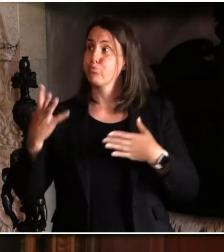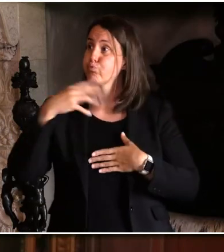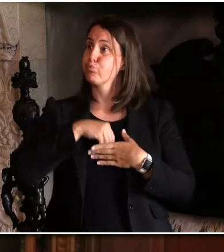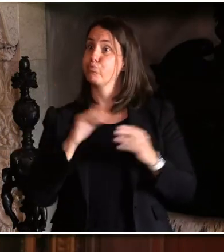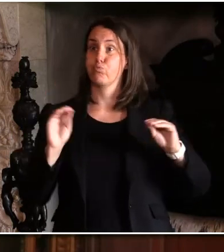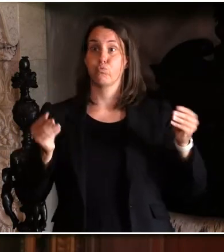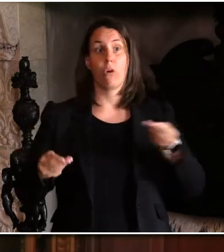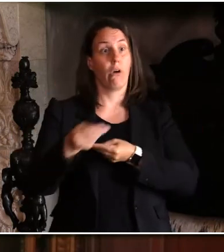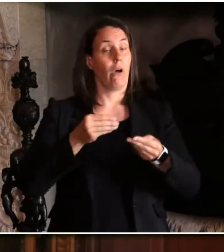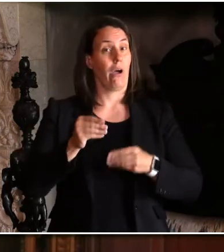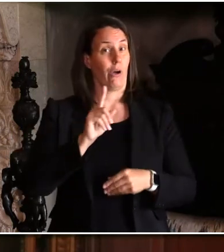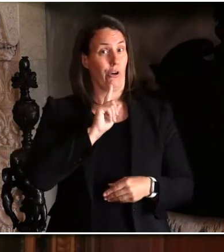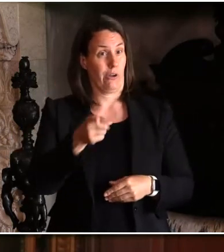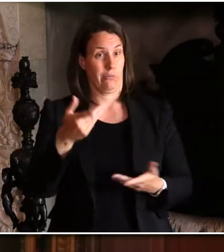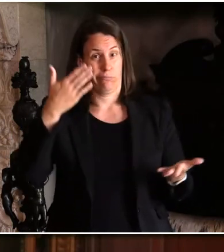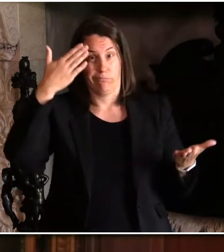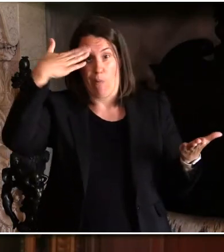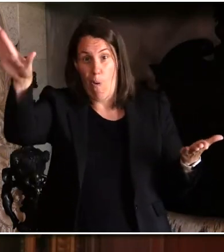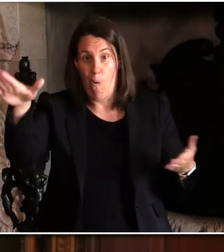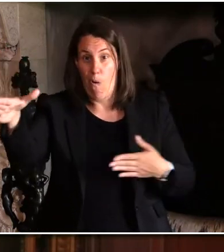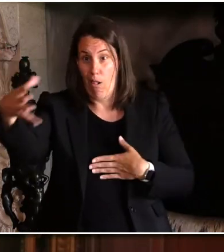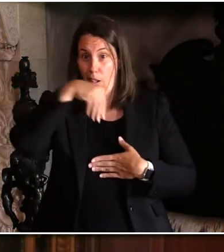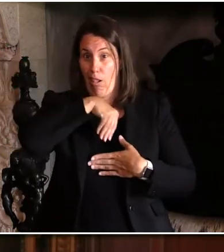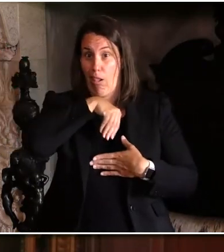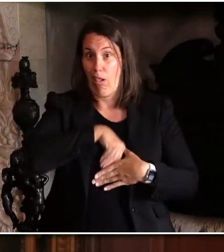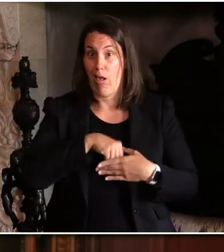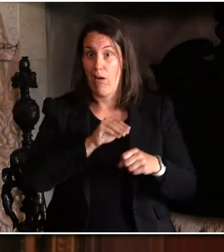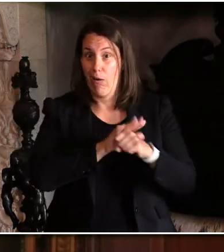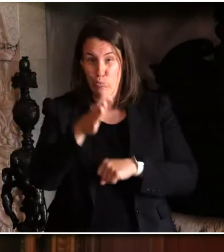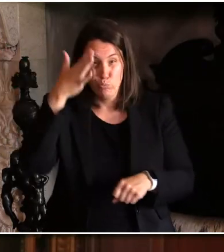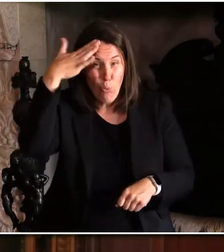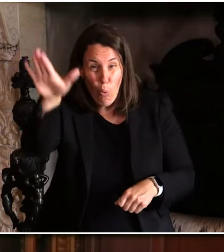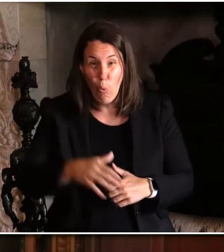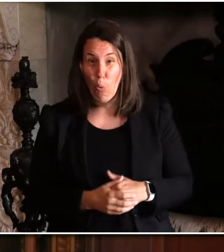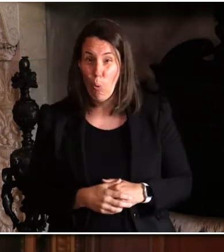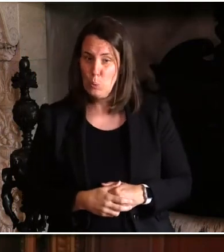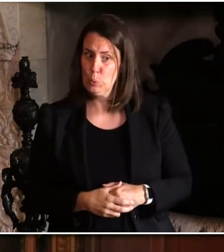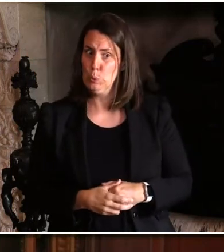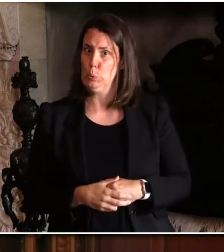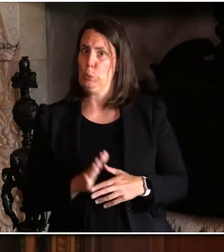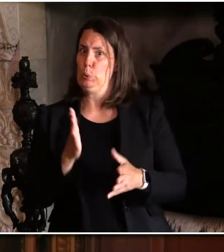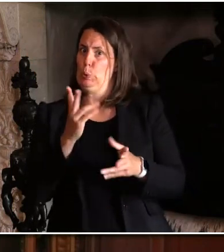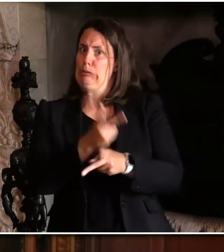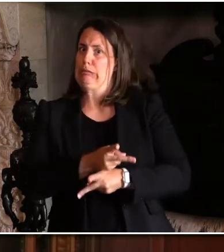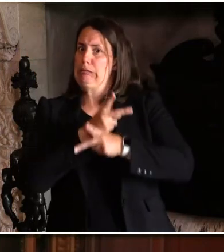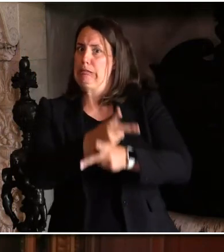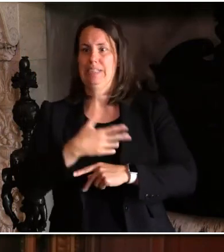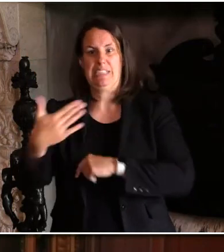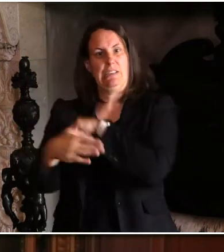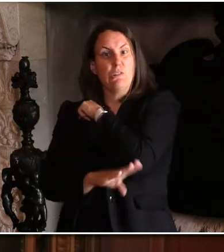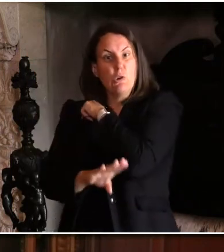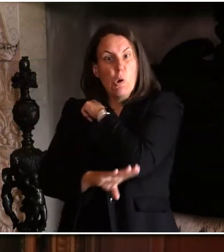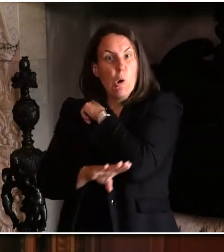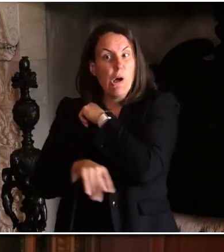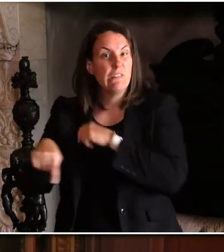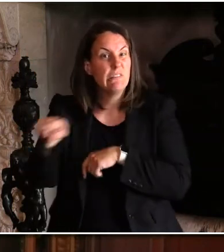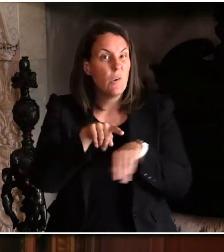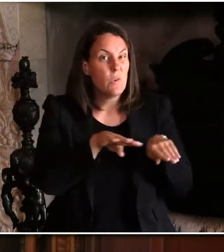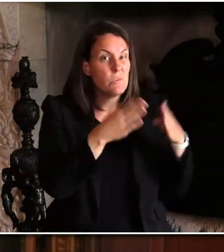operate differently in the fall with infection control, I think we're learning that we need to really focus on younger